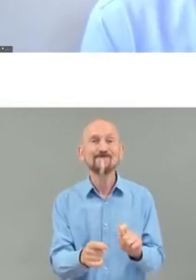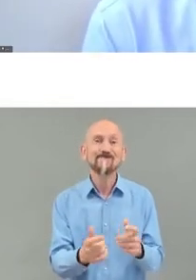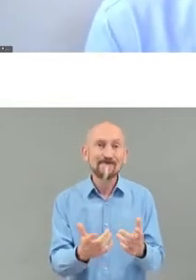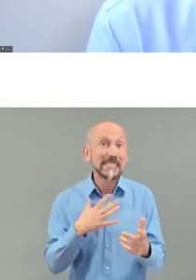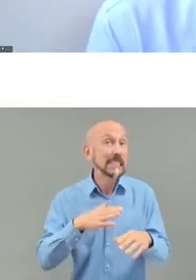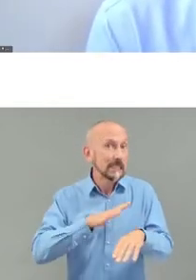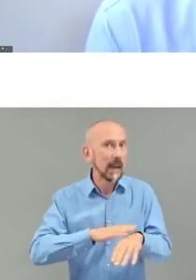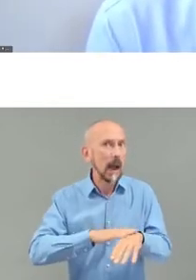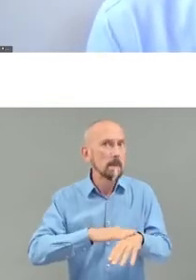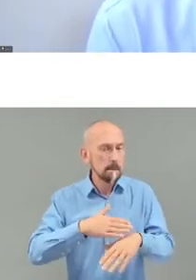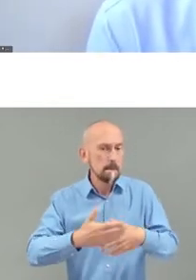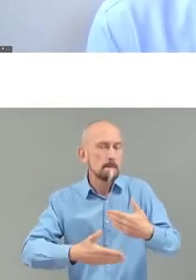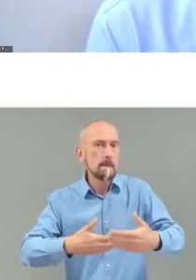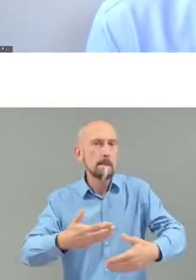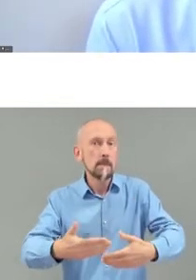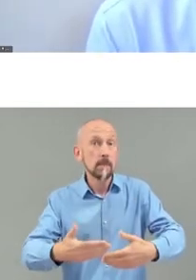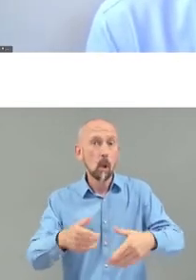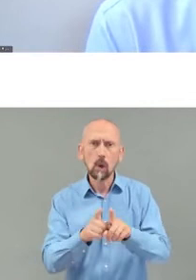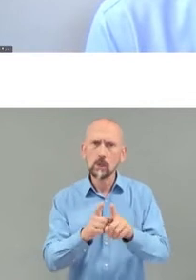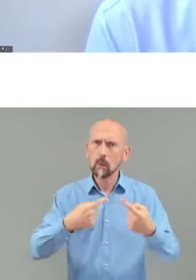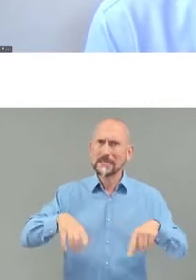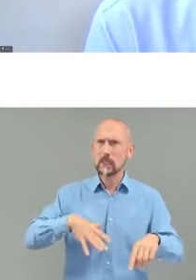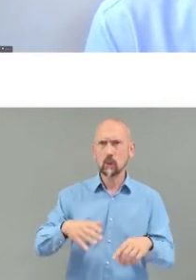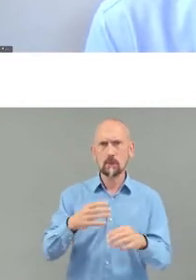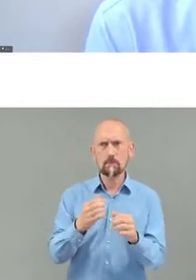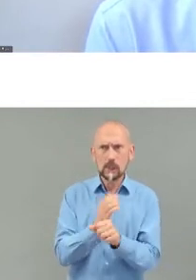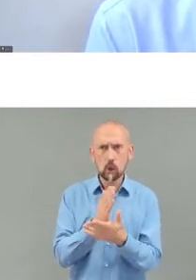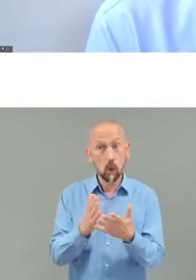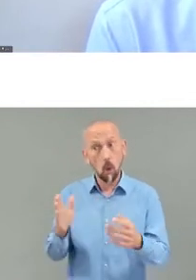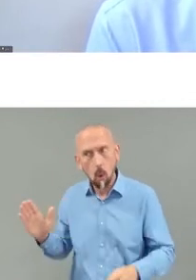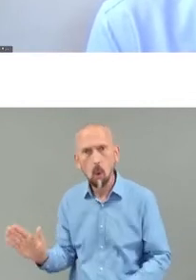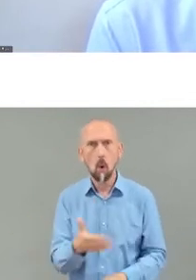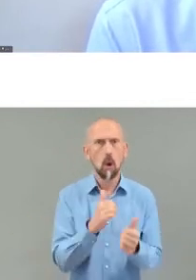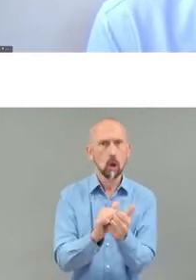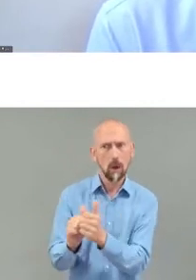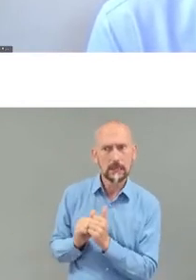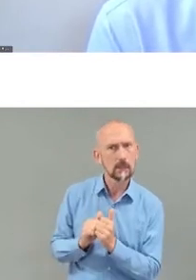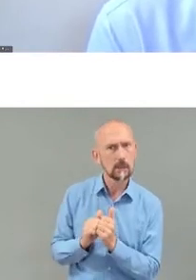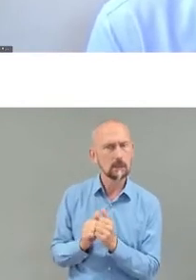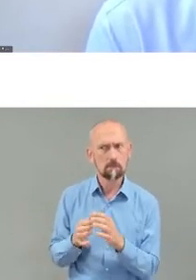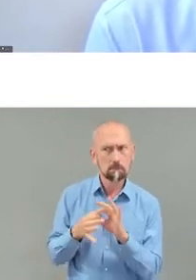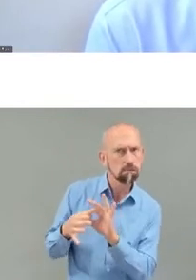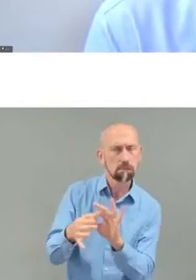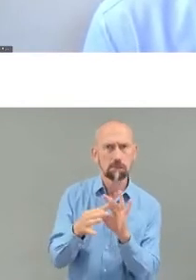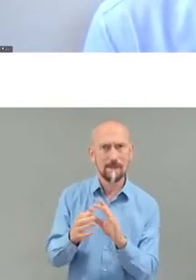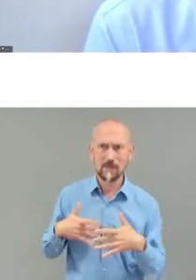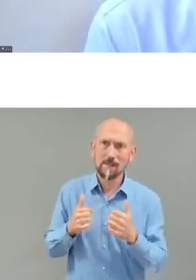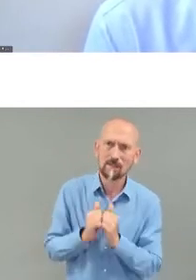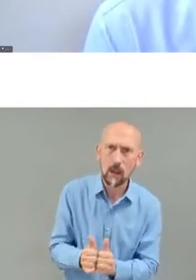need to value all our colleagues within the psychological profession, help them to learn, develop, and